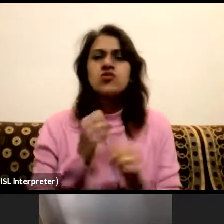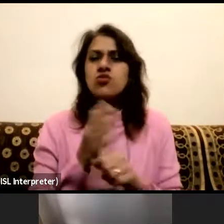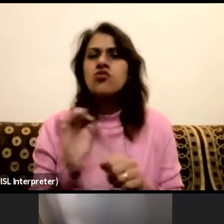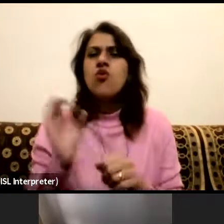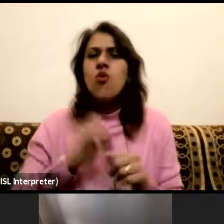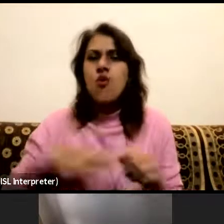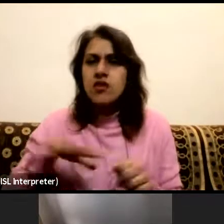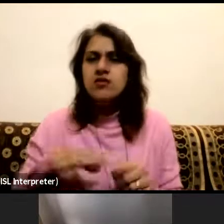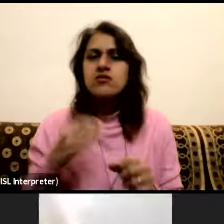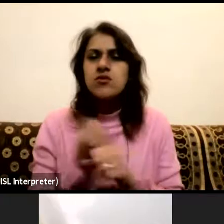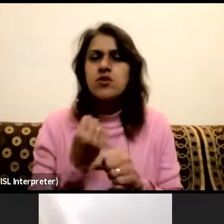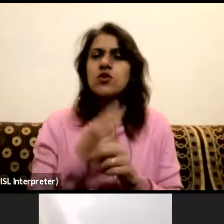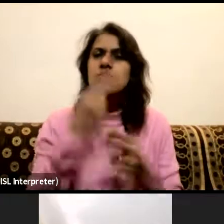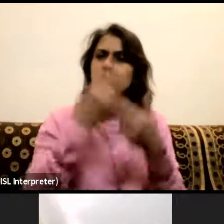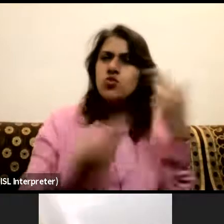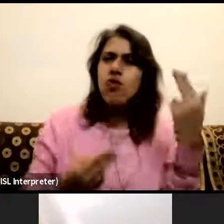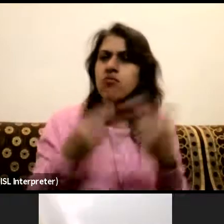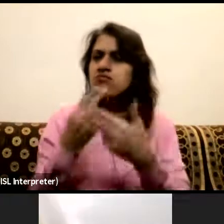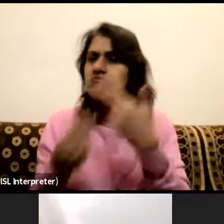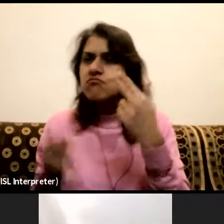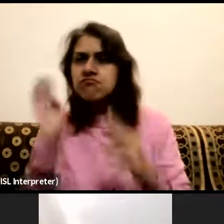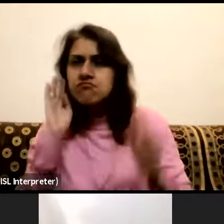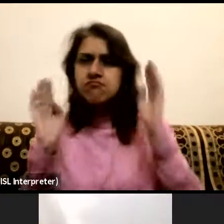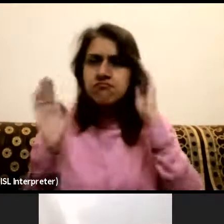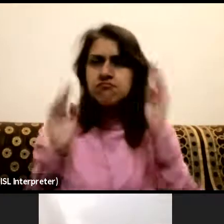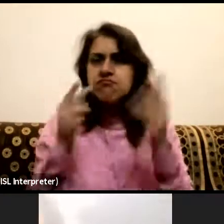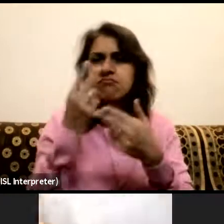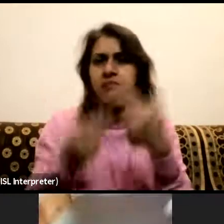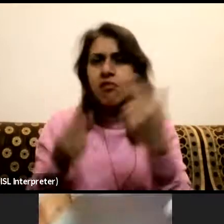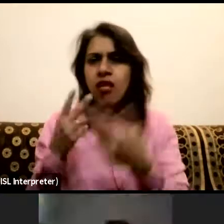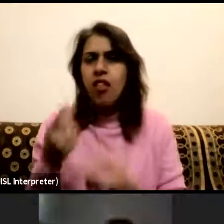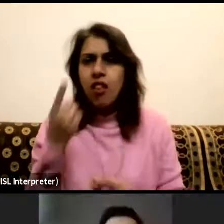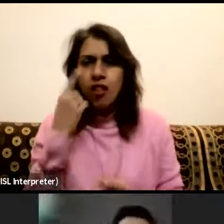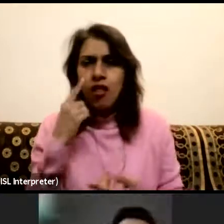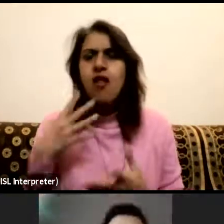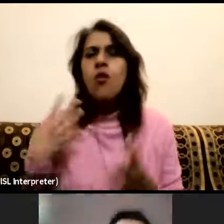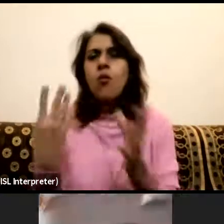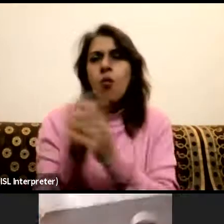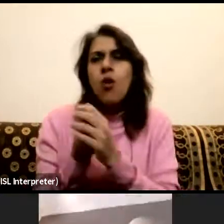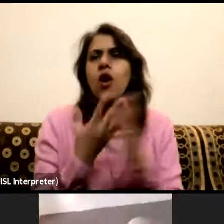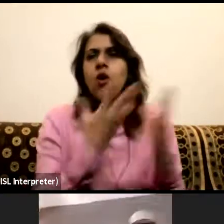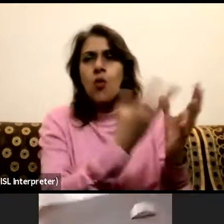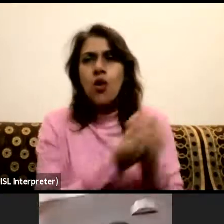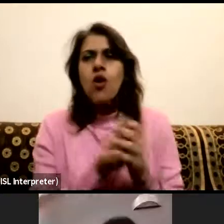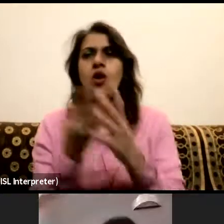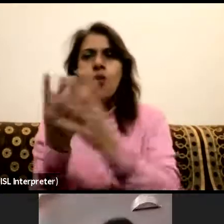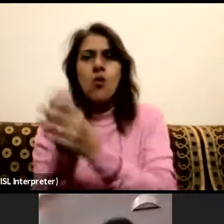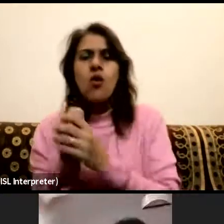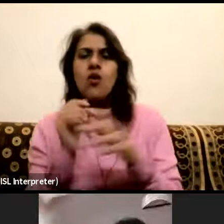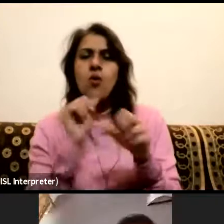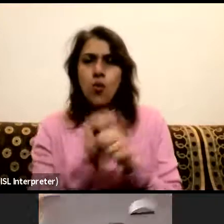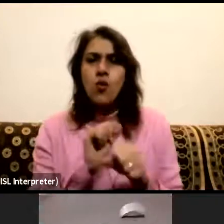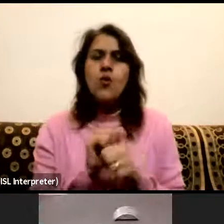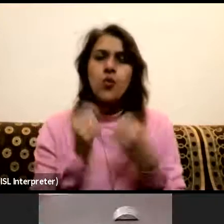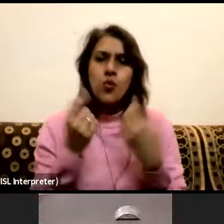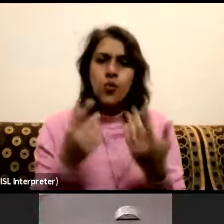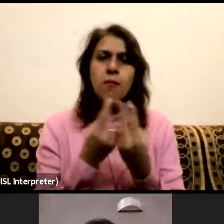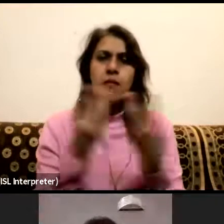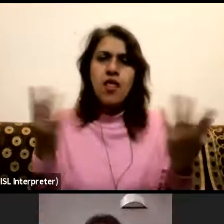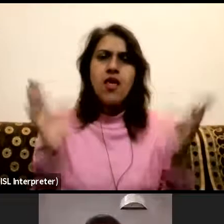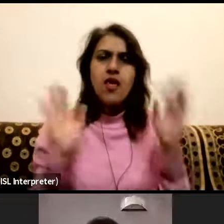have come up. It has taught us to be resilient. It has taught us to work together, and I